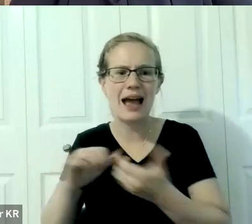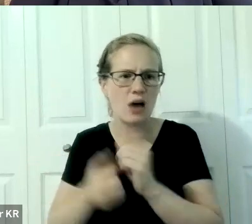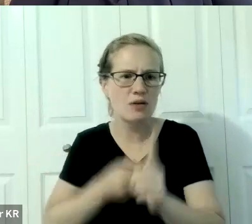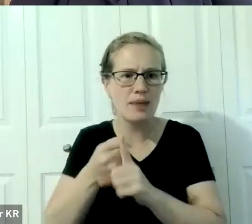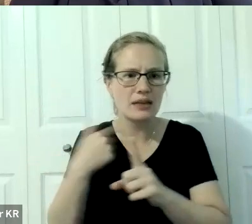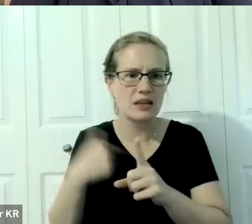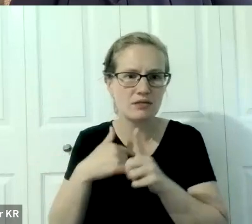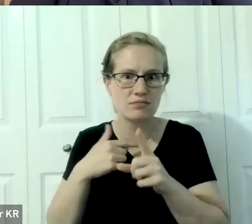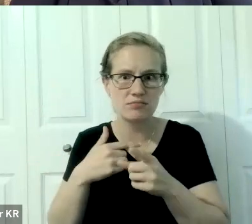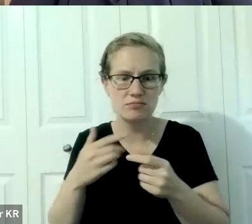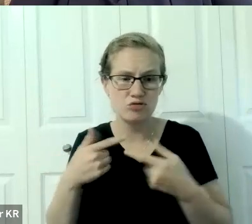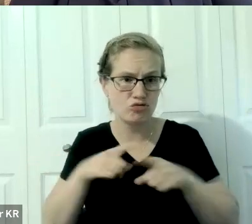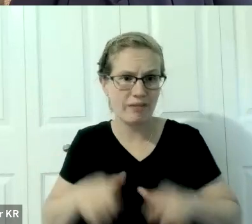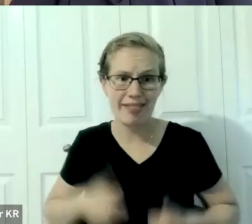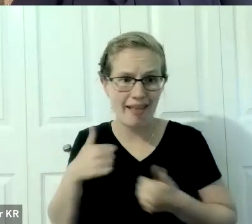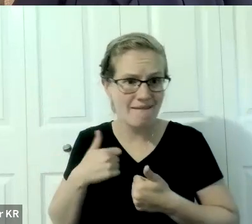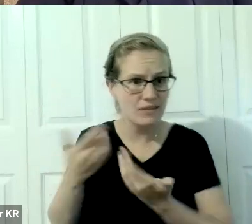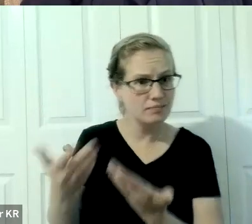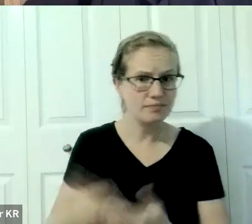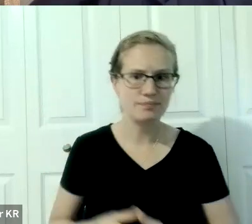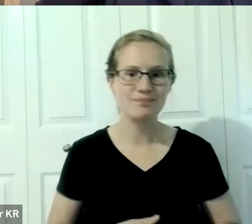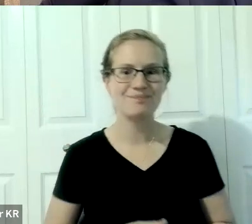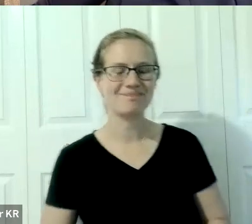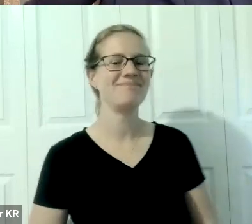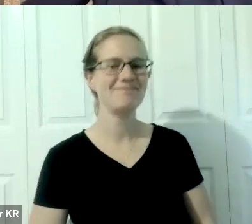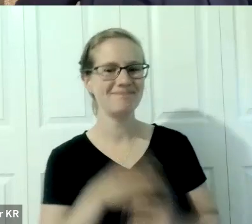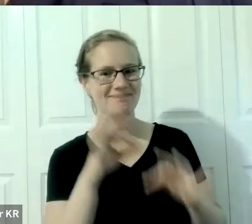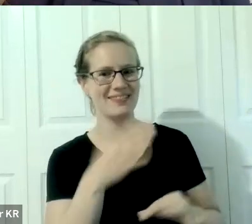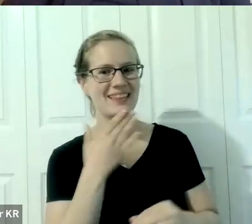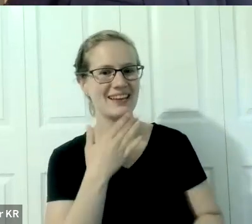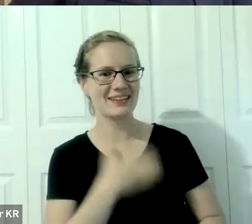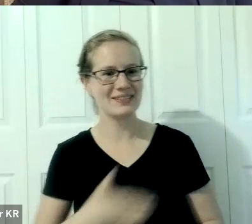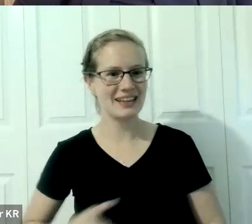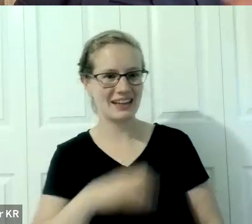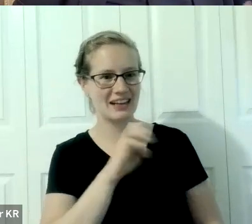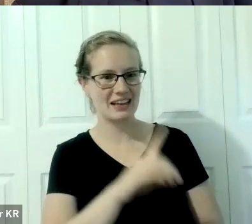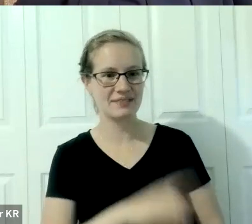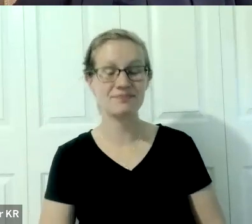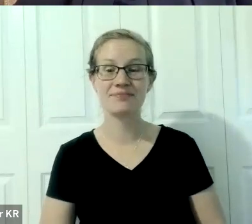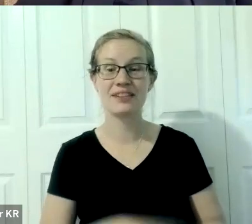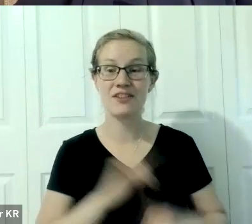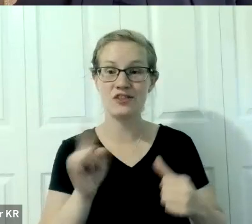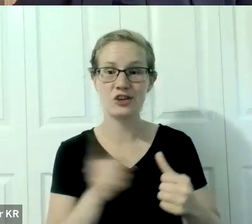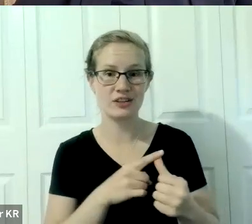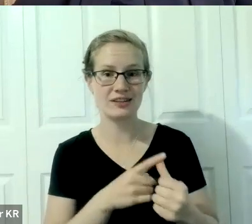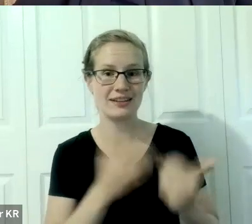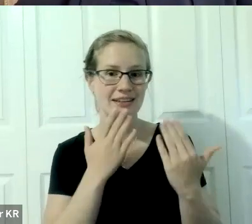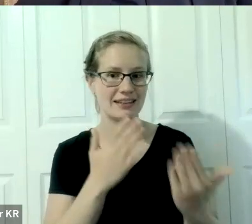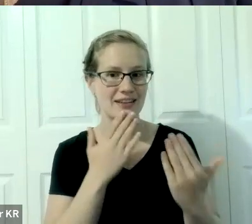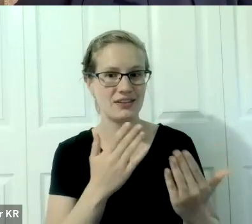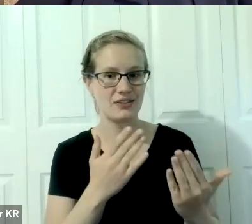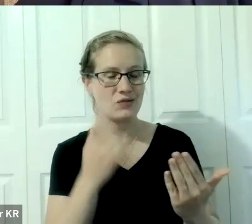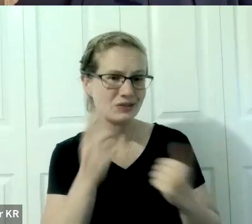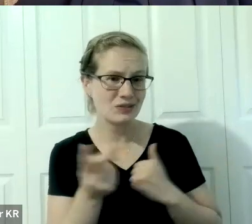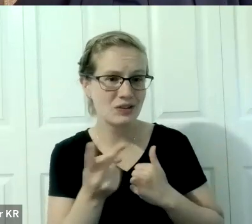us throughout our lives. Oh, thank you, Deacon Ed. First, I just want to say thank you for the